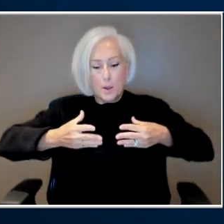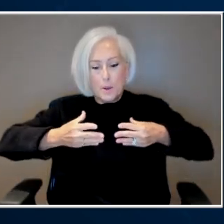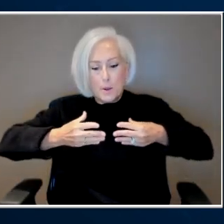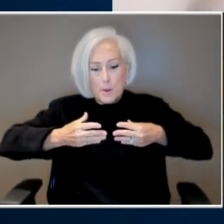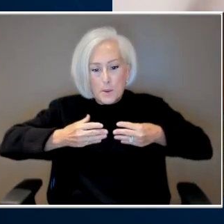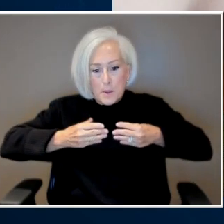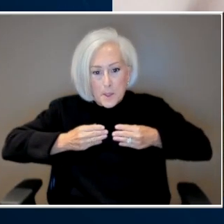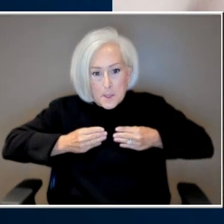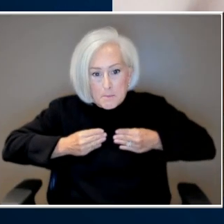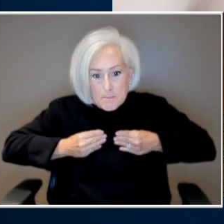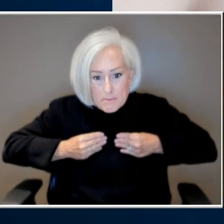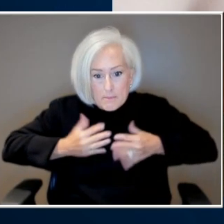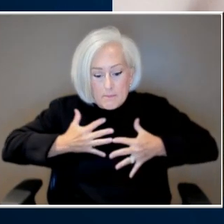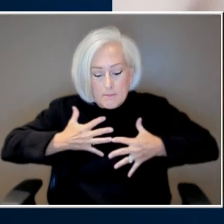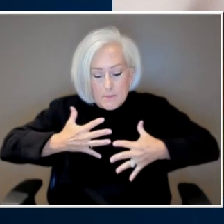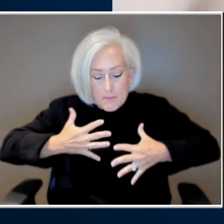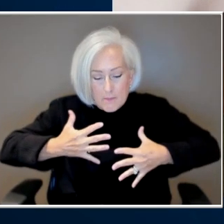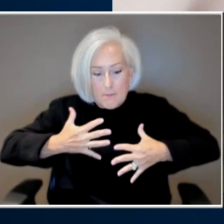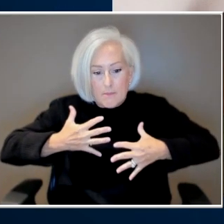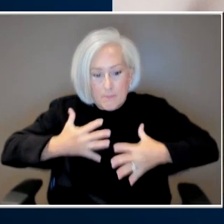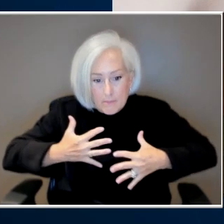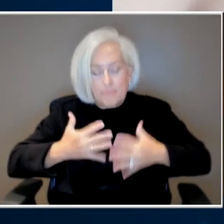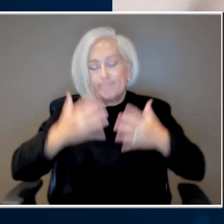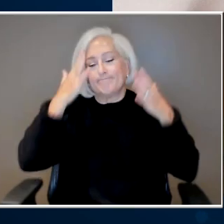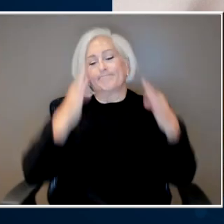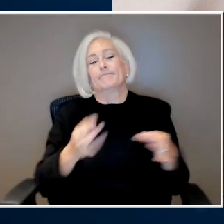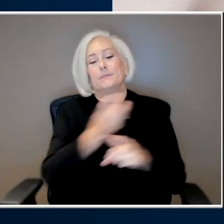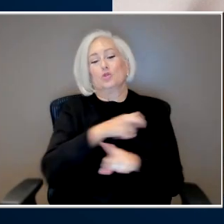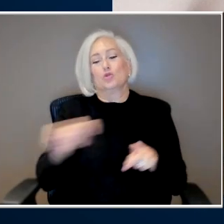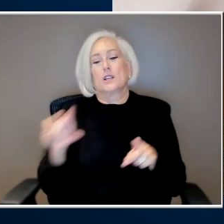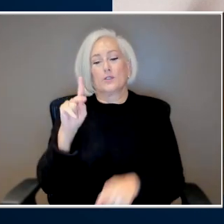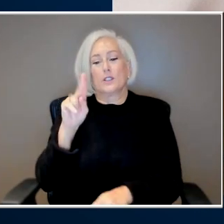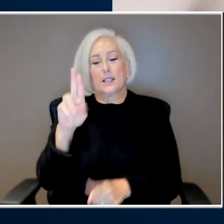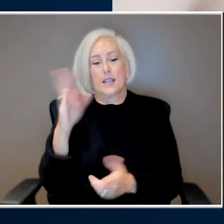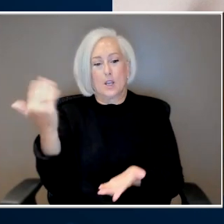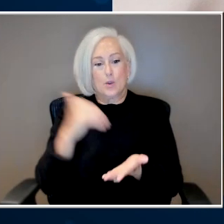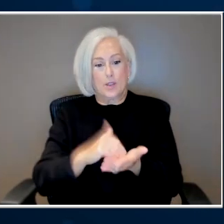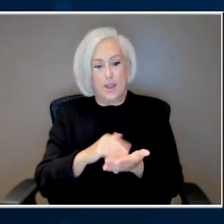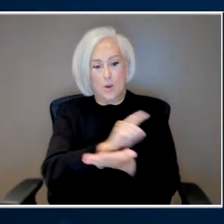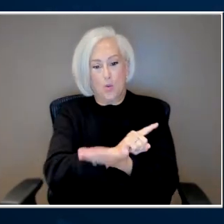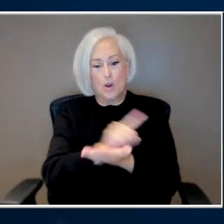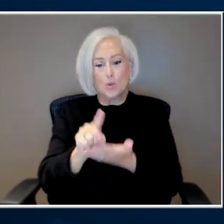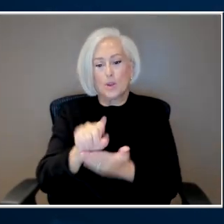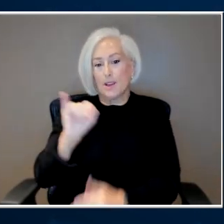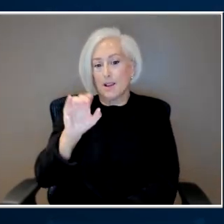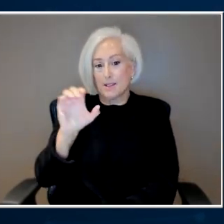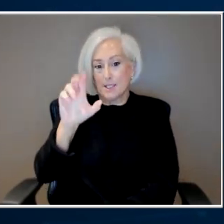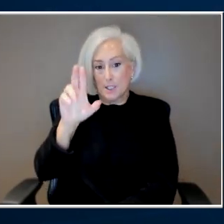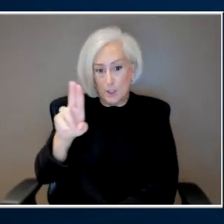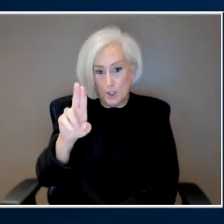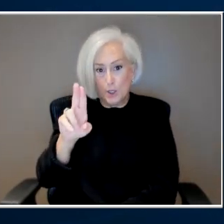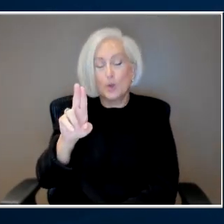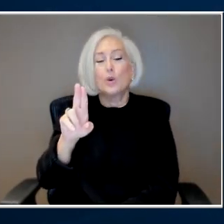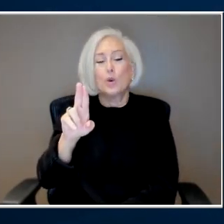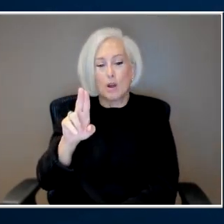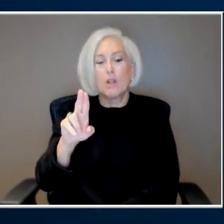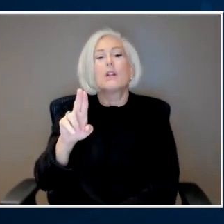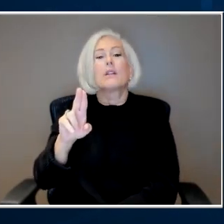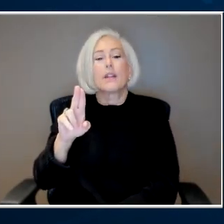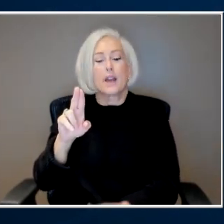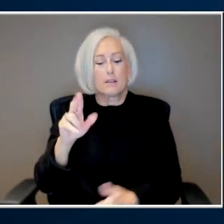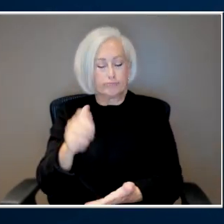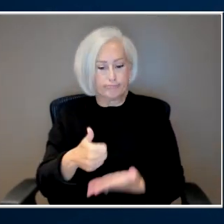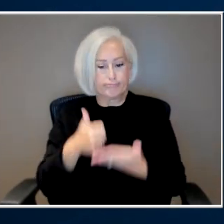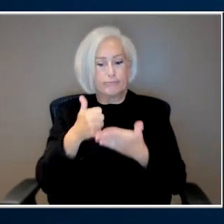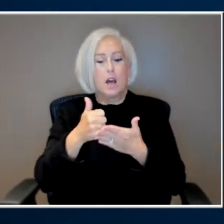I transfer back to KU Med. After a week in ICU, they were able to bypass all the breathing issues and put